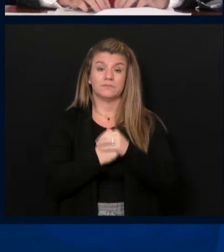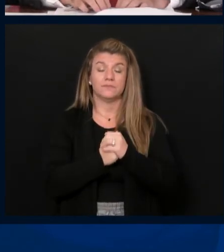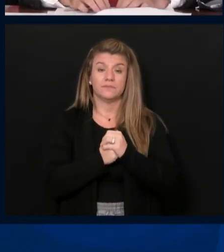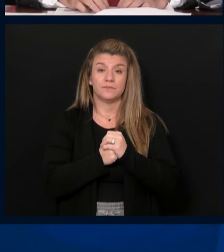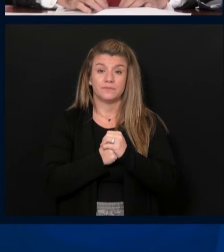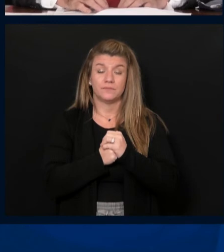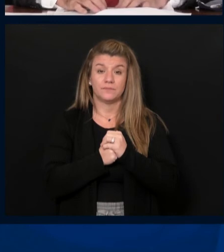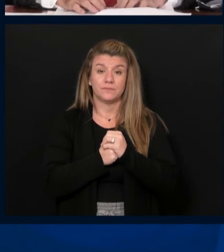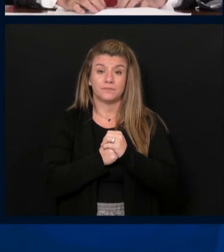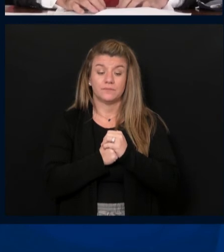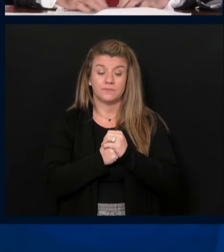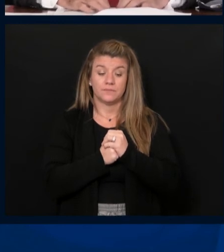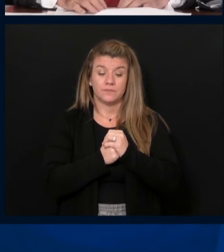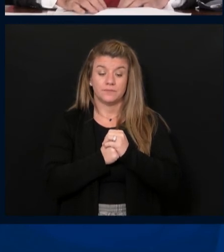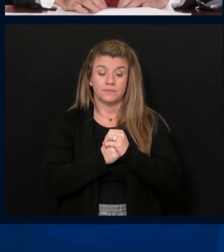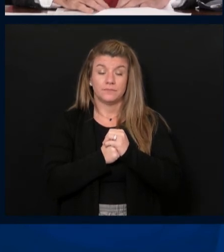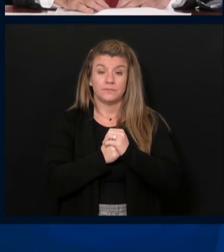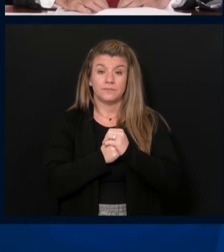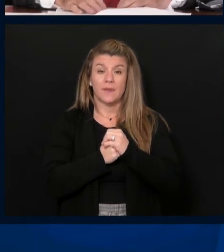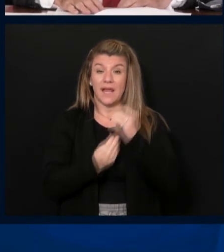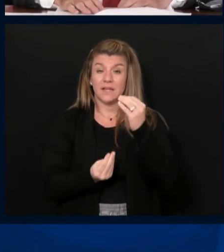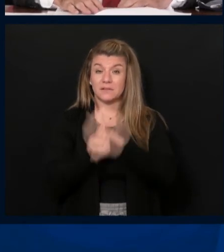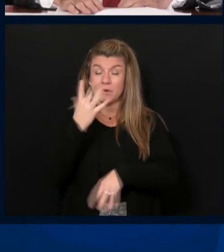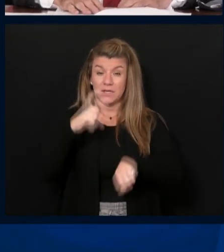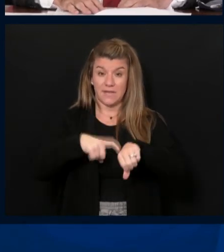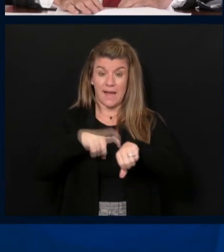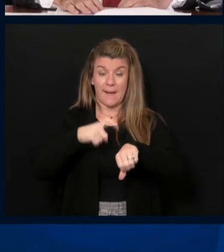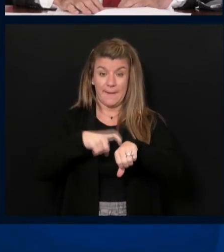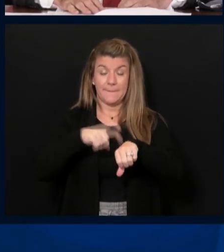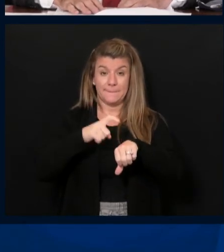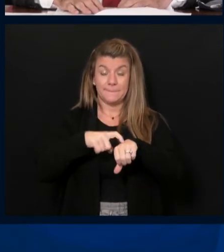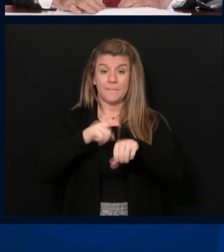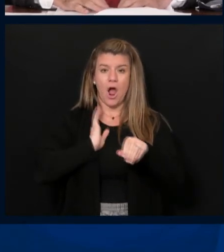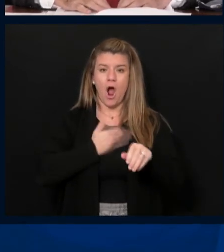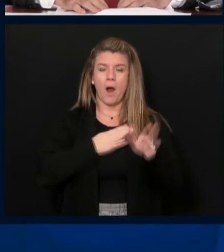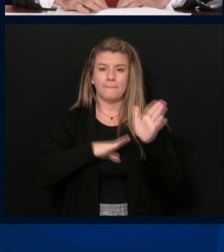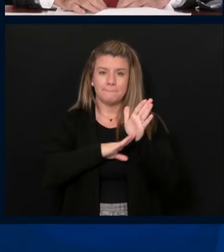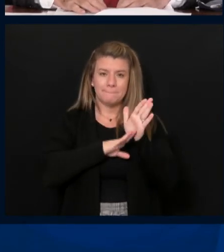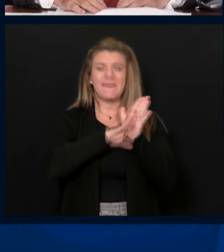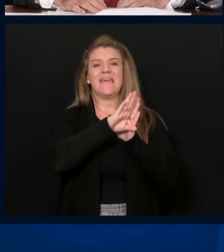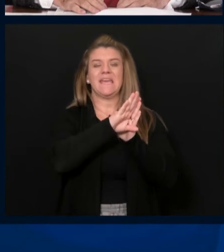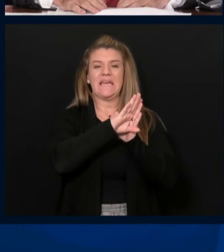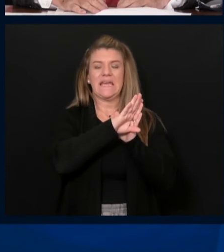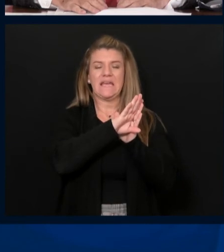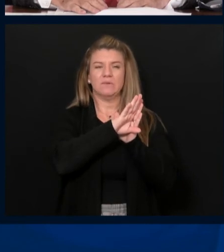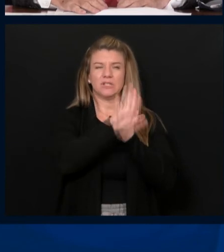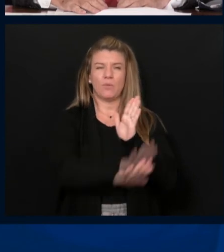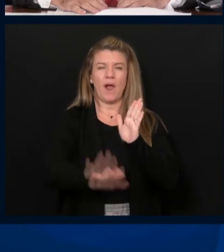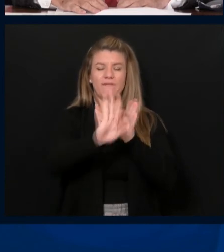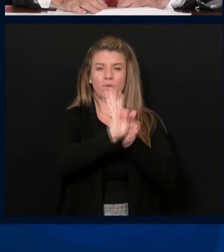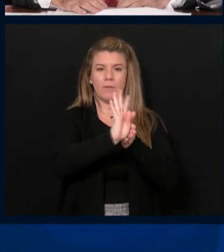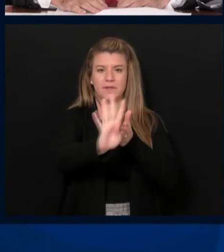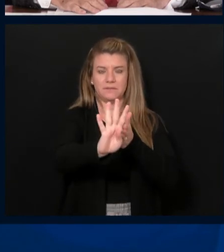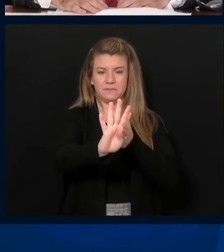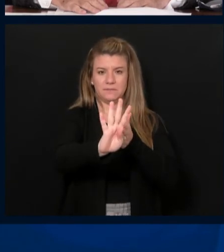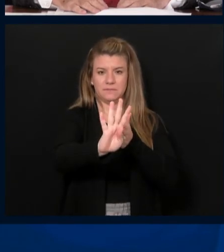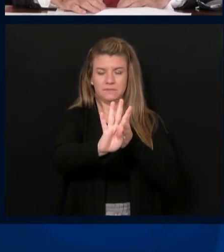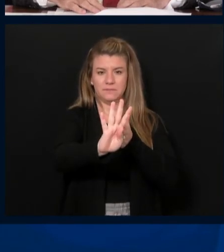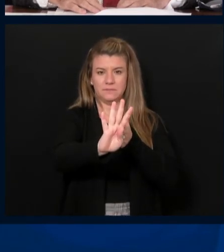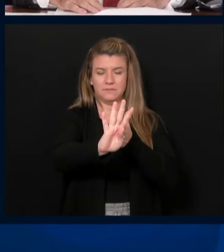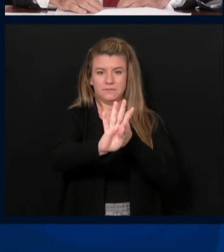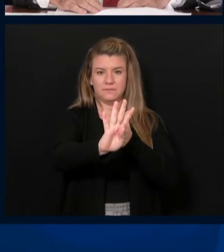We peaked in the spring, in the surge in the spring. We peaked in about 4 weeks. And